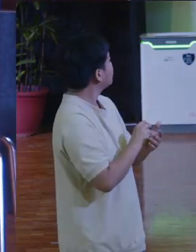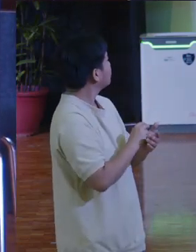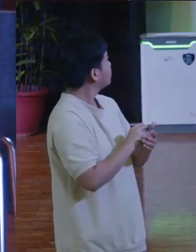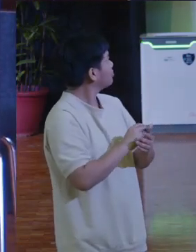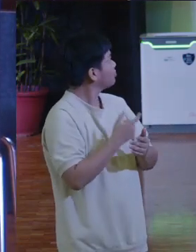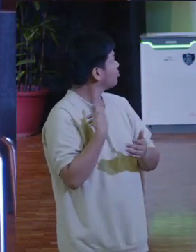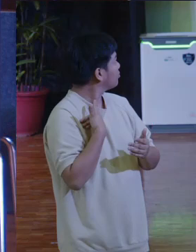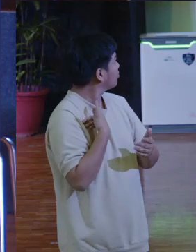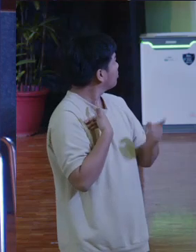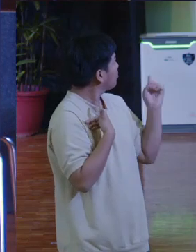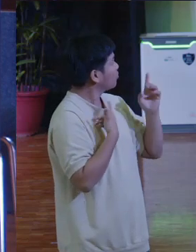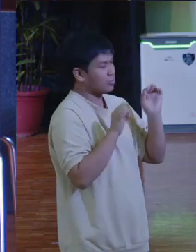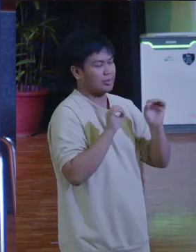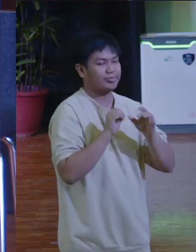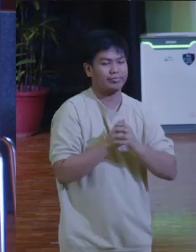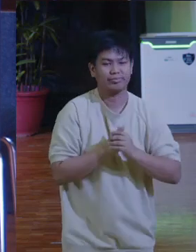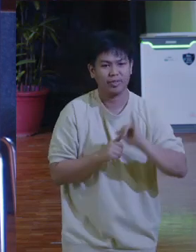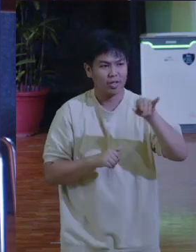32.